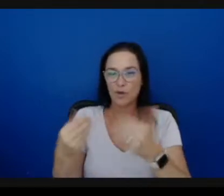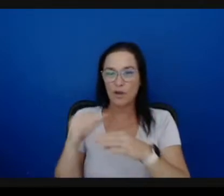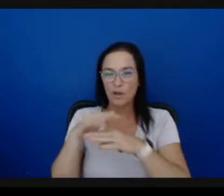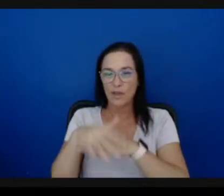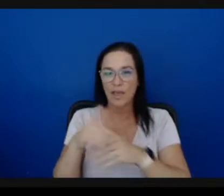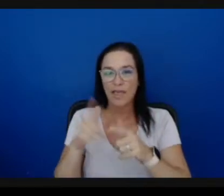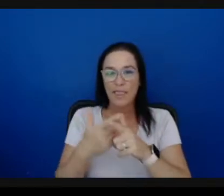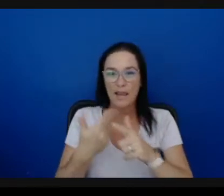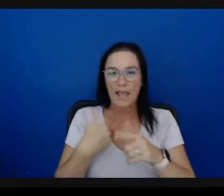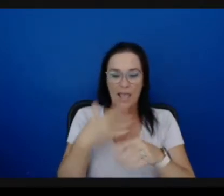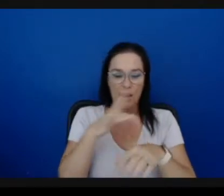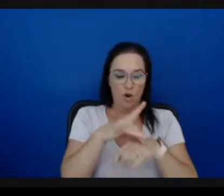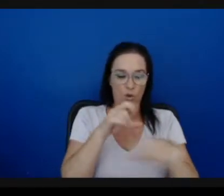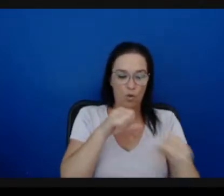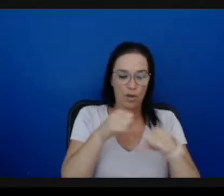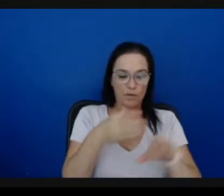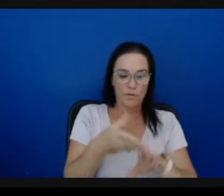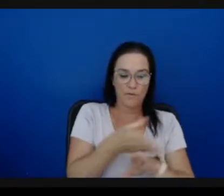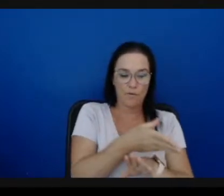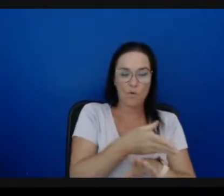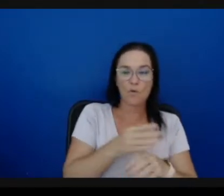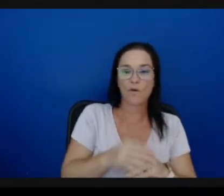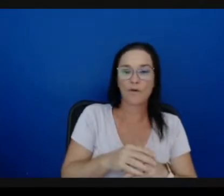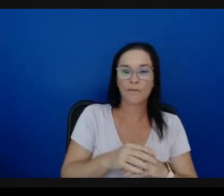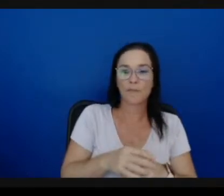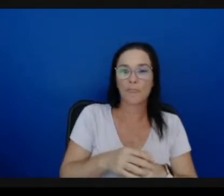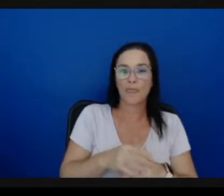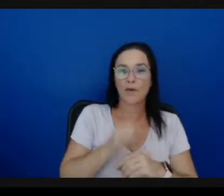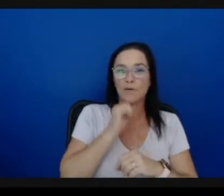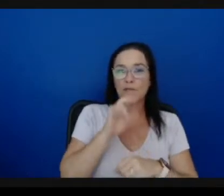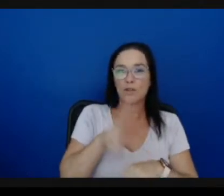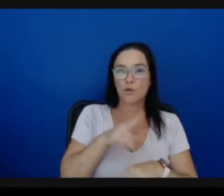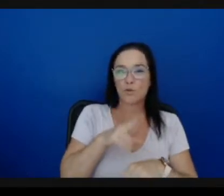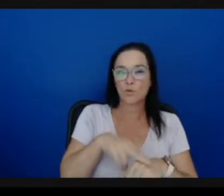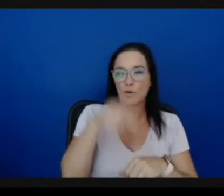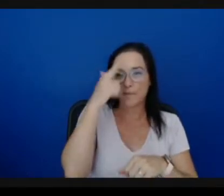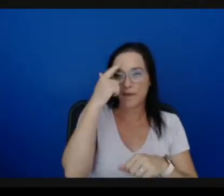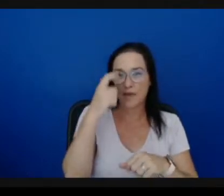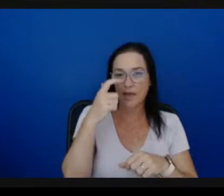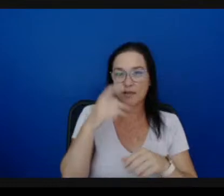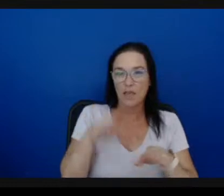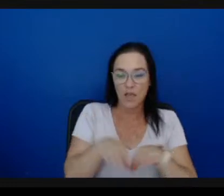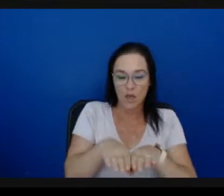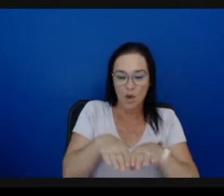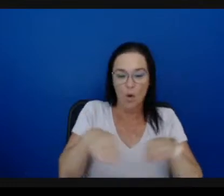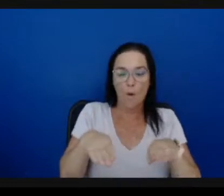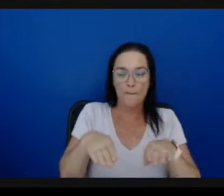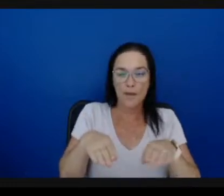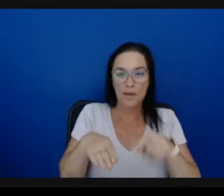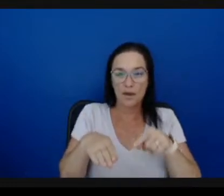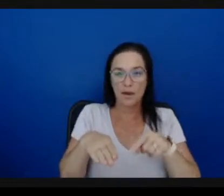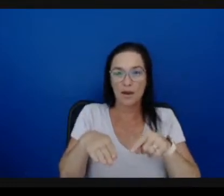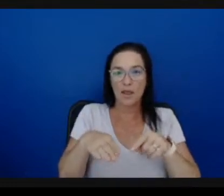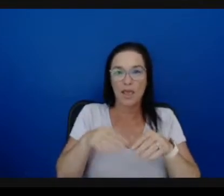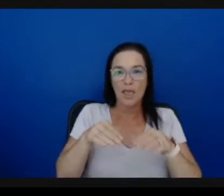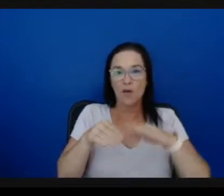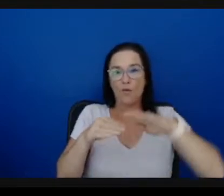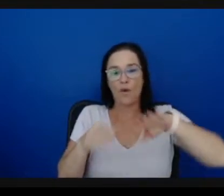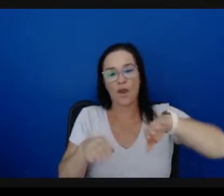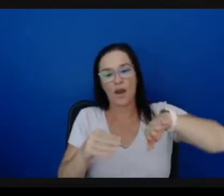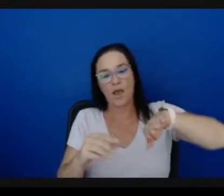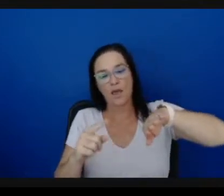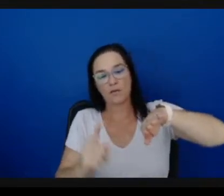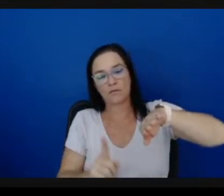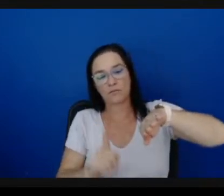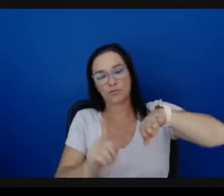earthquakes. It was unusual in that the opening of the eruptive fissures in part progressed upslope toward the